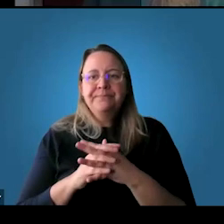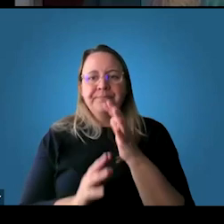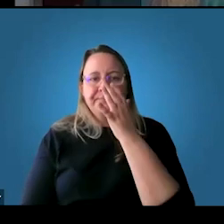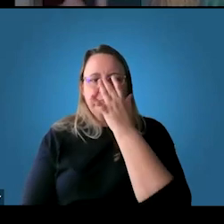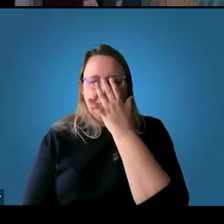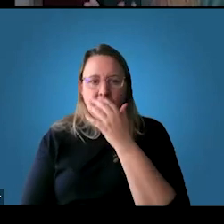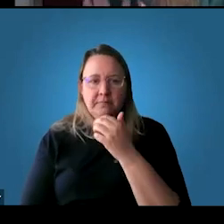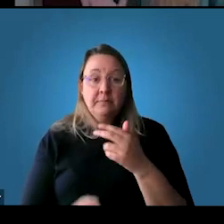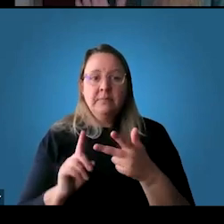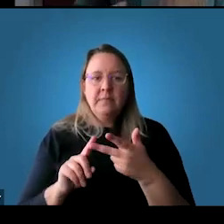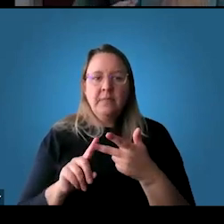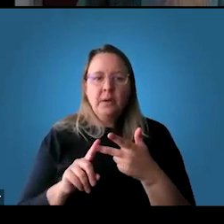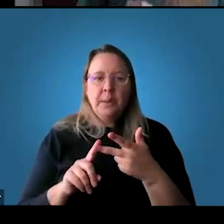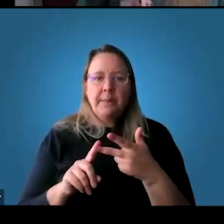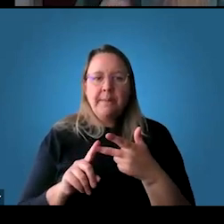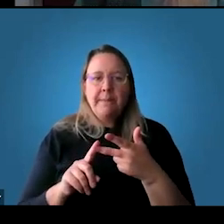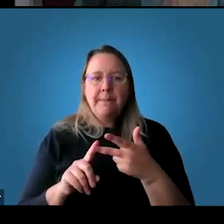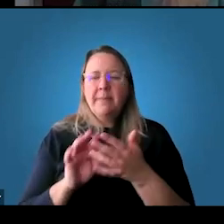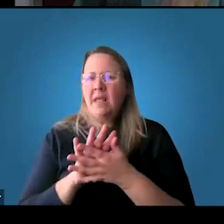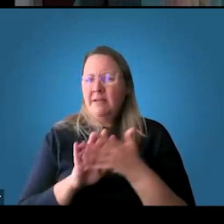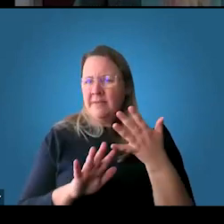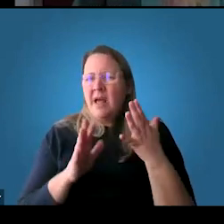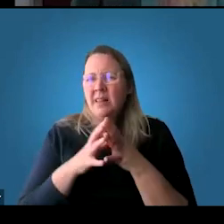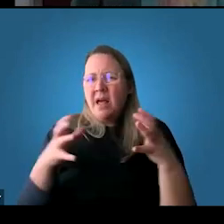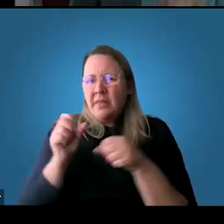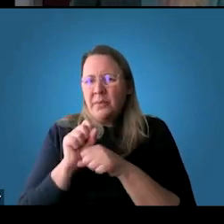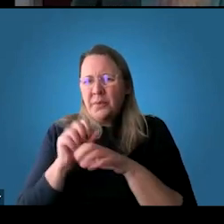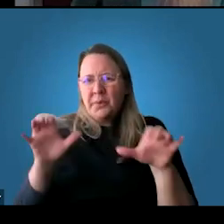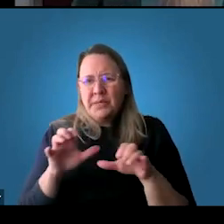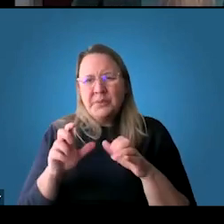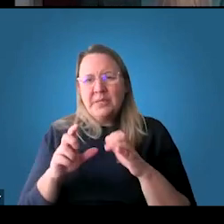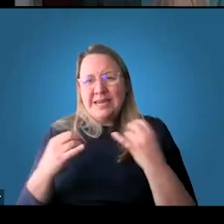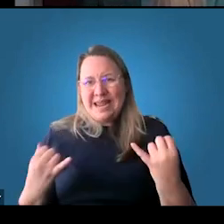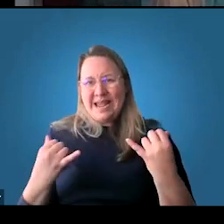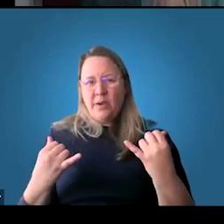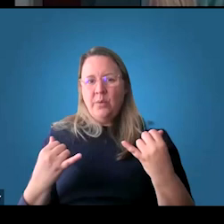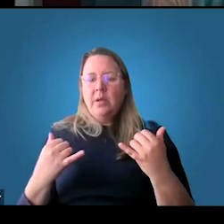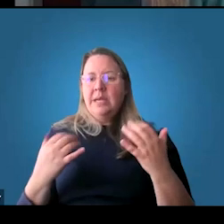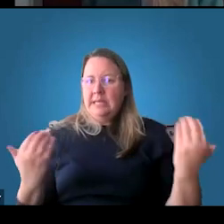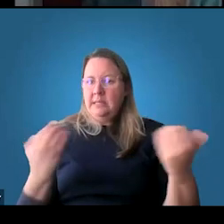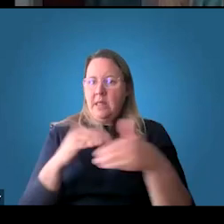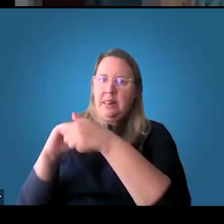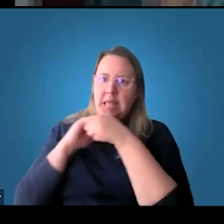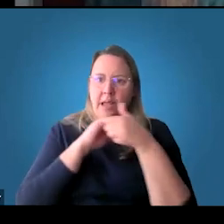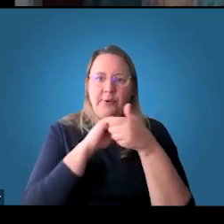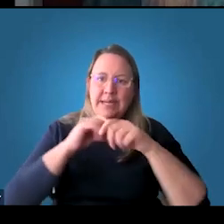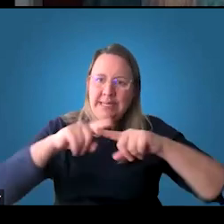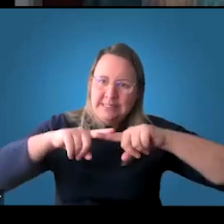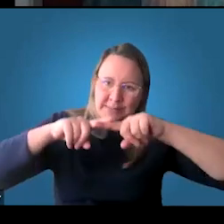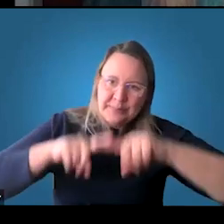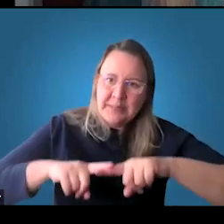too. Um, Now, knowing that a lot of the work that we're doing these days is highly collaborative and will depend